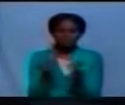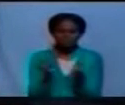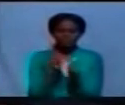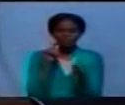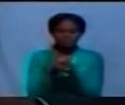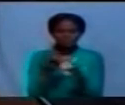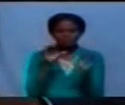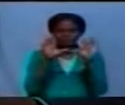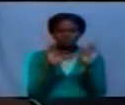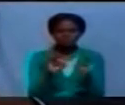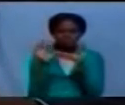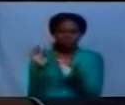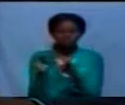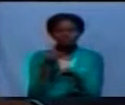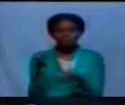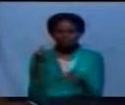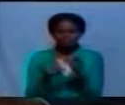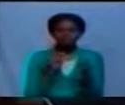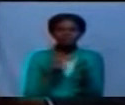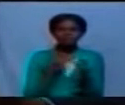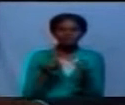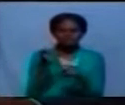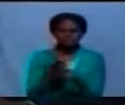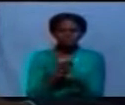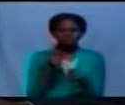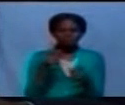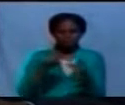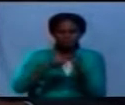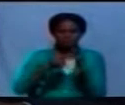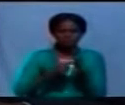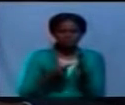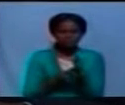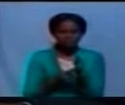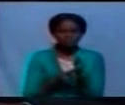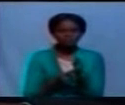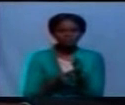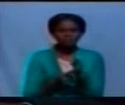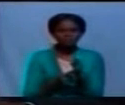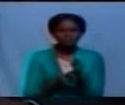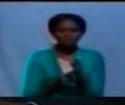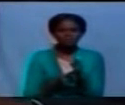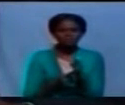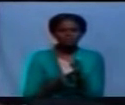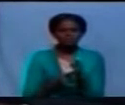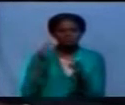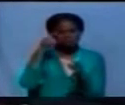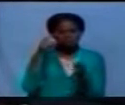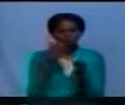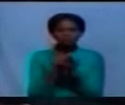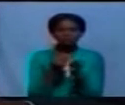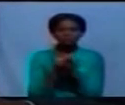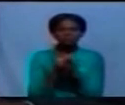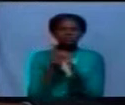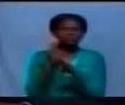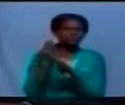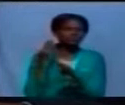these accounts. I think those are the issues we need to be looking at. From a statistical point of view, I think in terms of financial inclusion, we've done